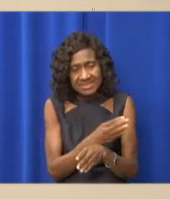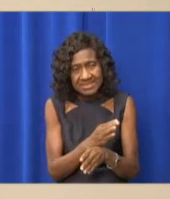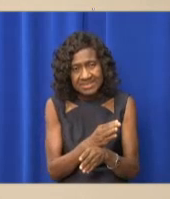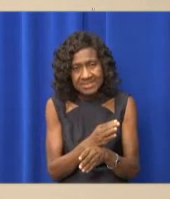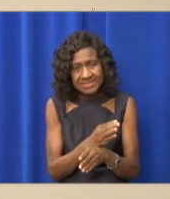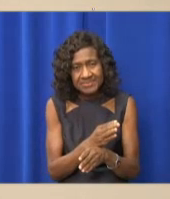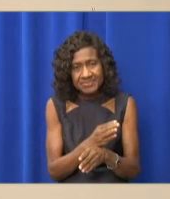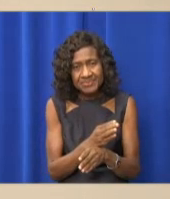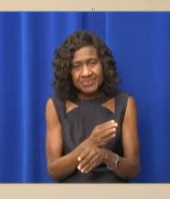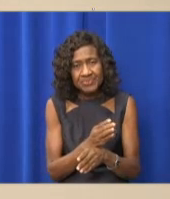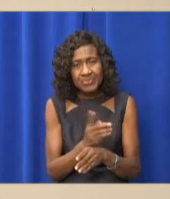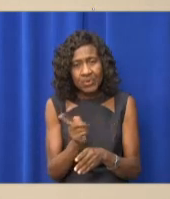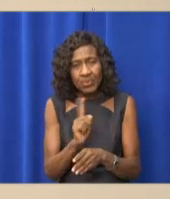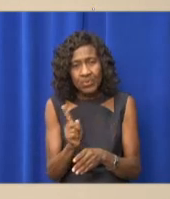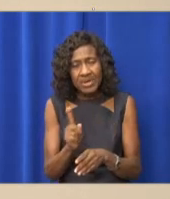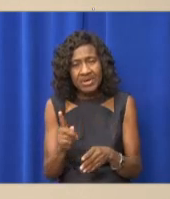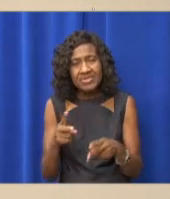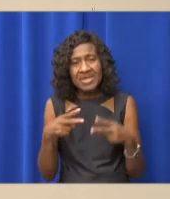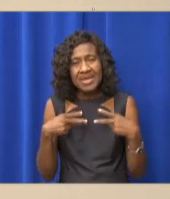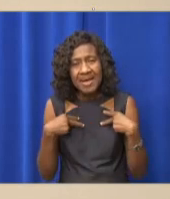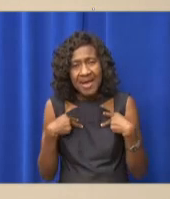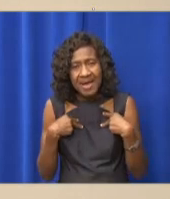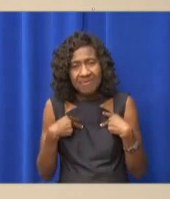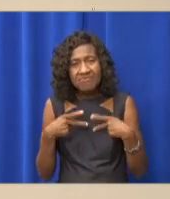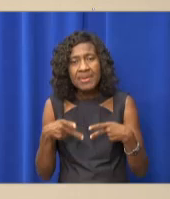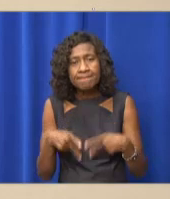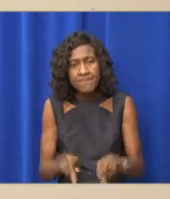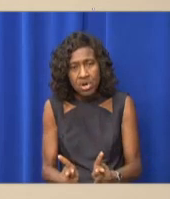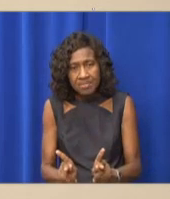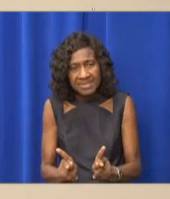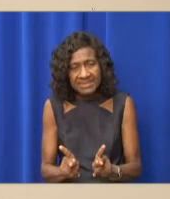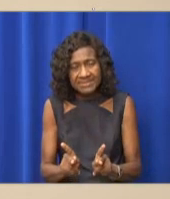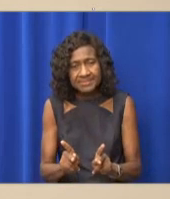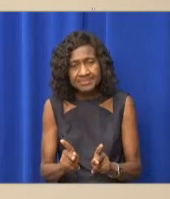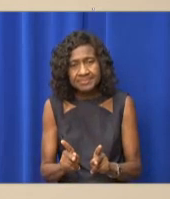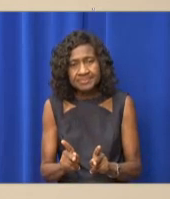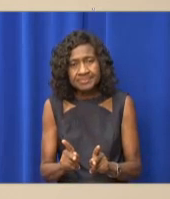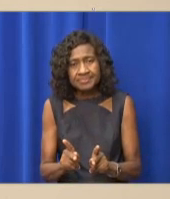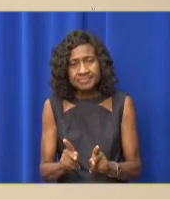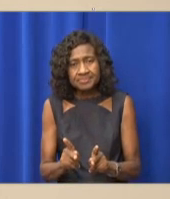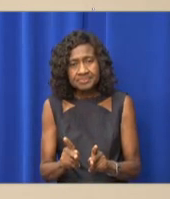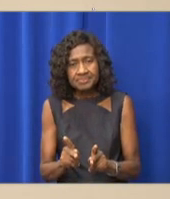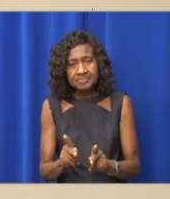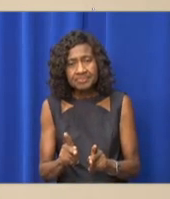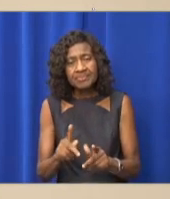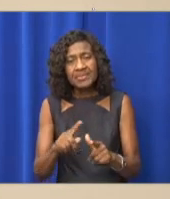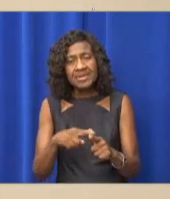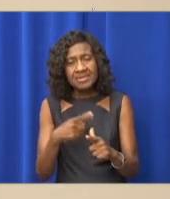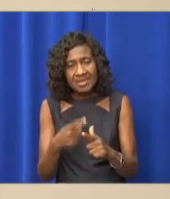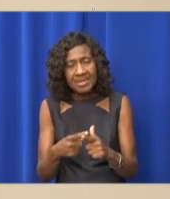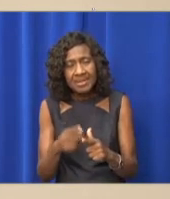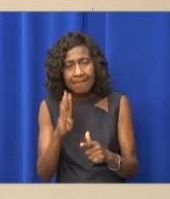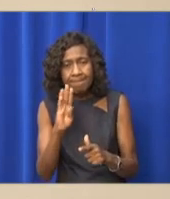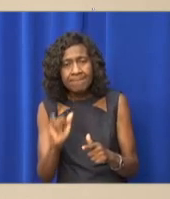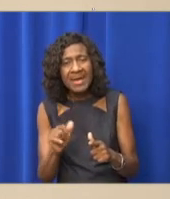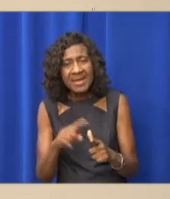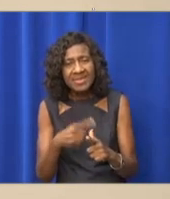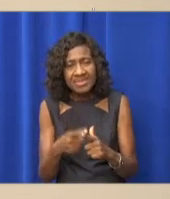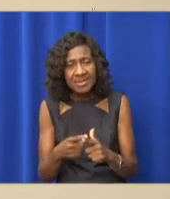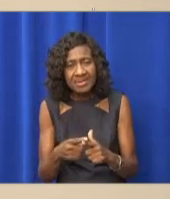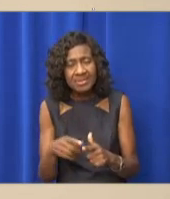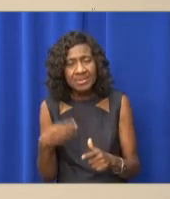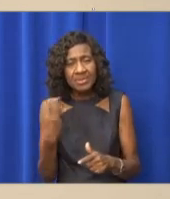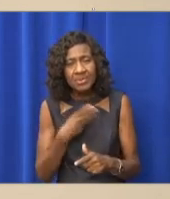active permits. By that point, we should have significant numbers